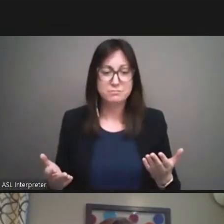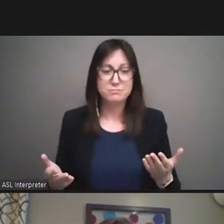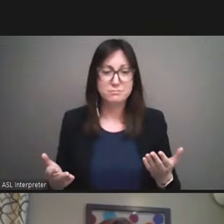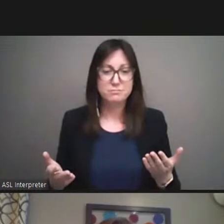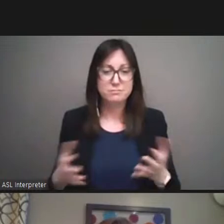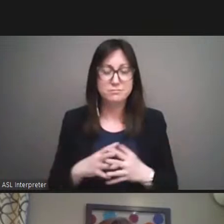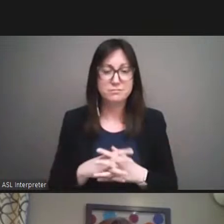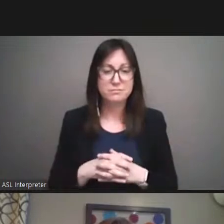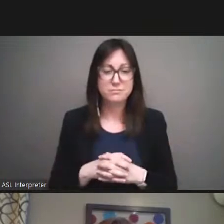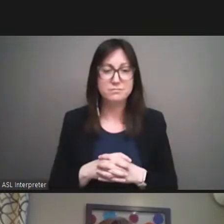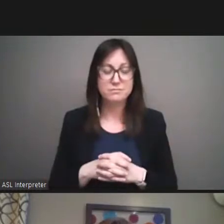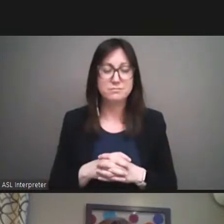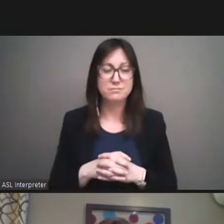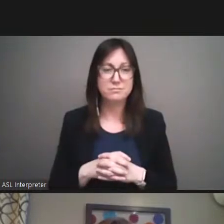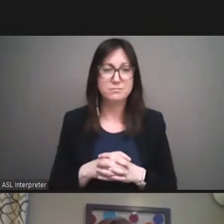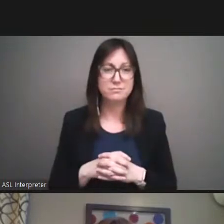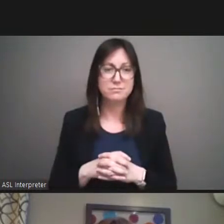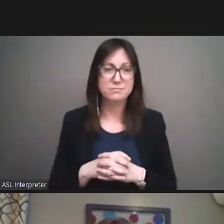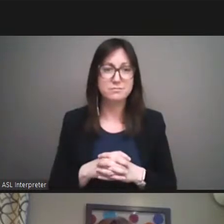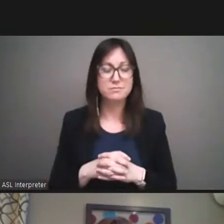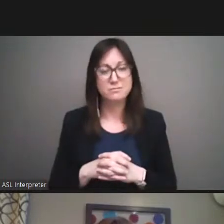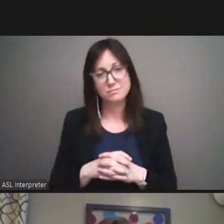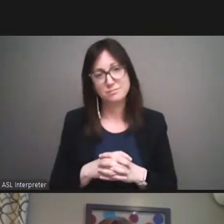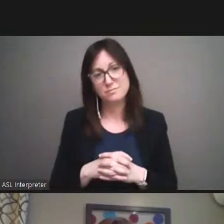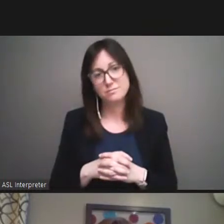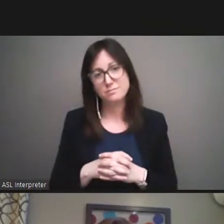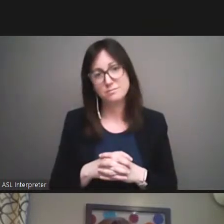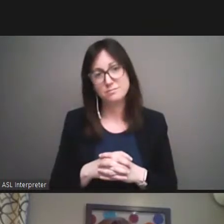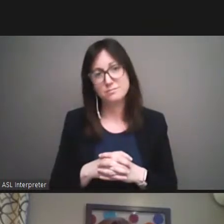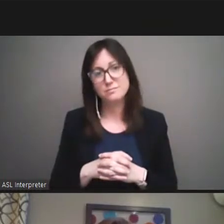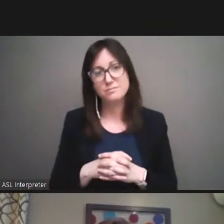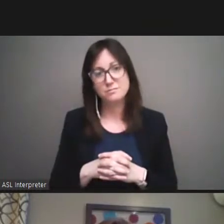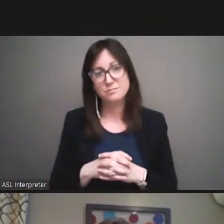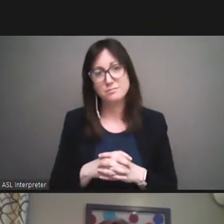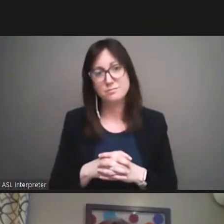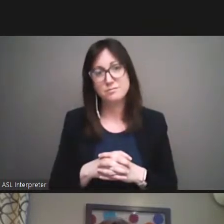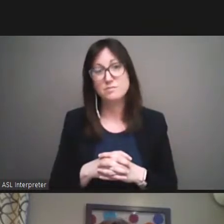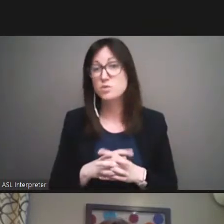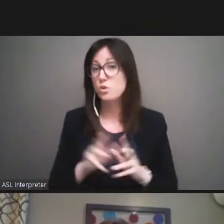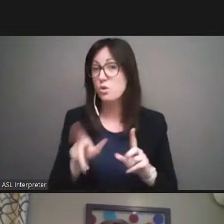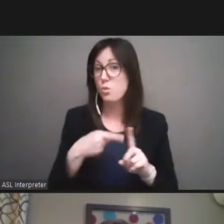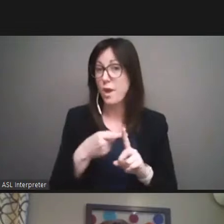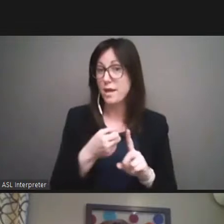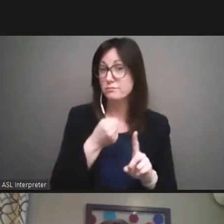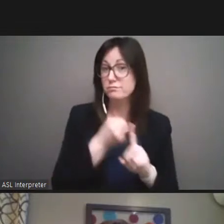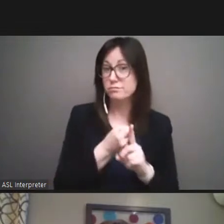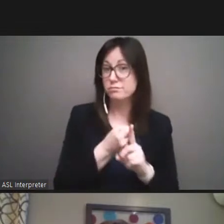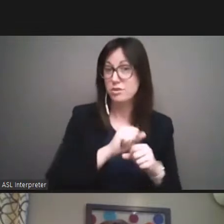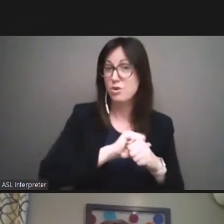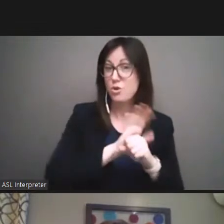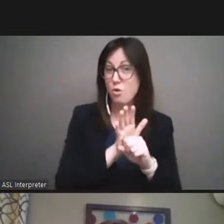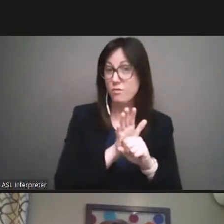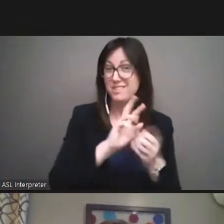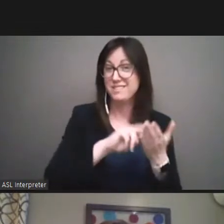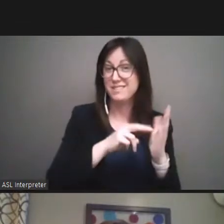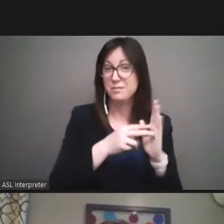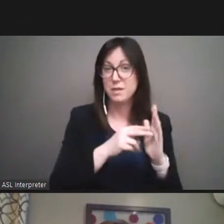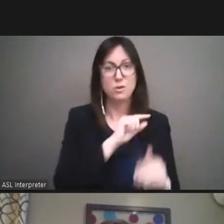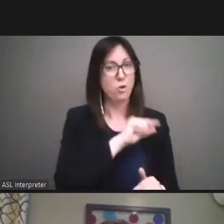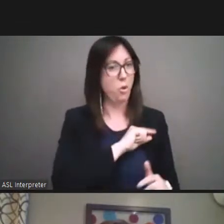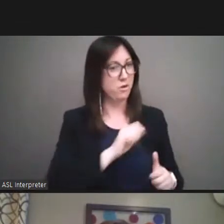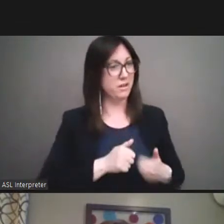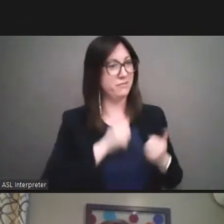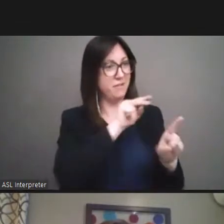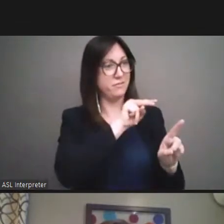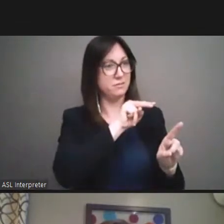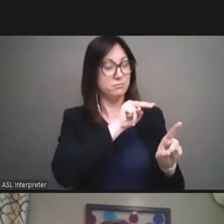though, were some of the ways and opportunities that COVID presented us to think differently about quality of life